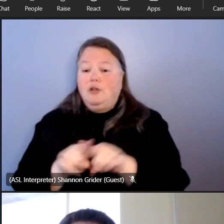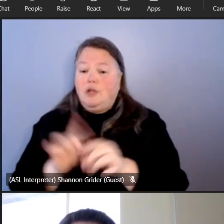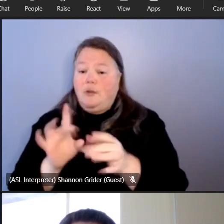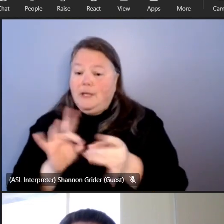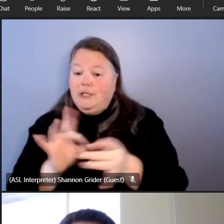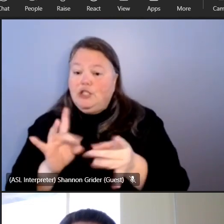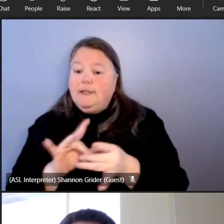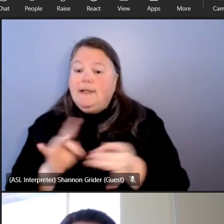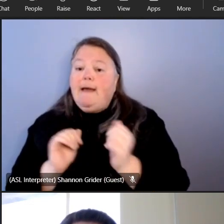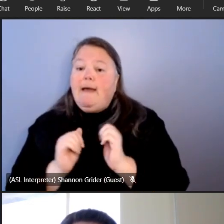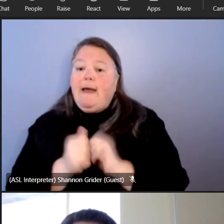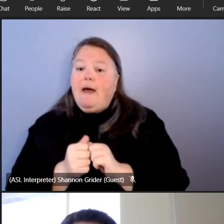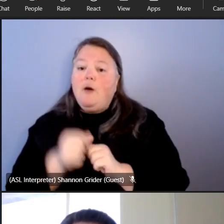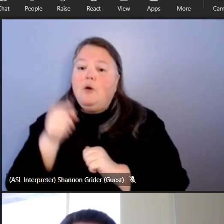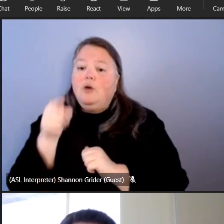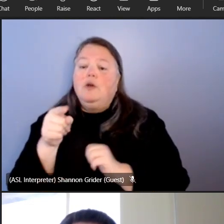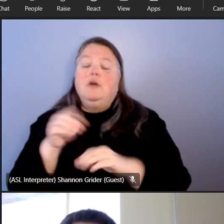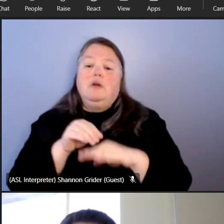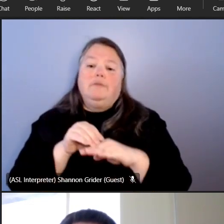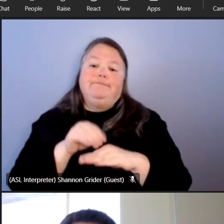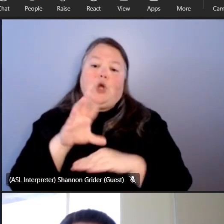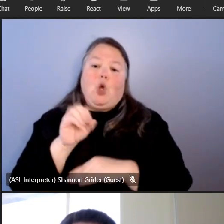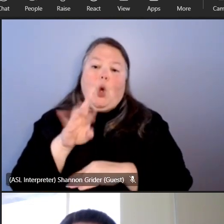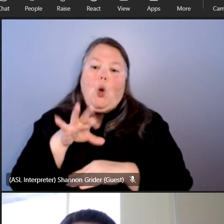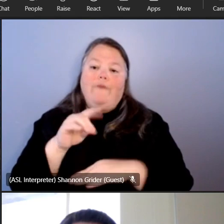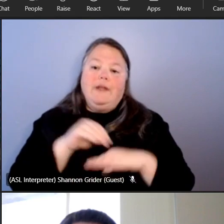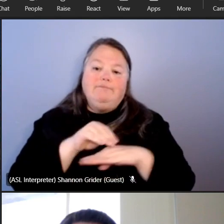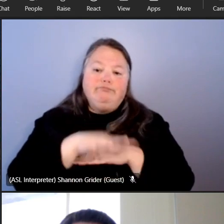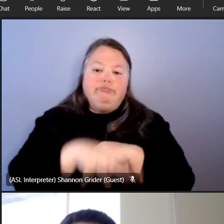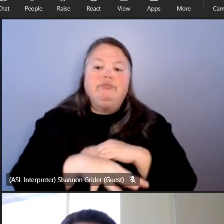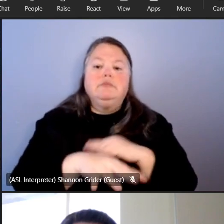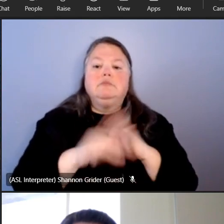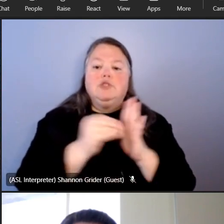can adapt to those in the classroom justin you want to come on and talk about that some